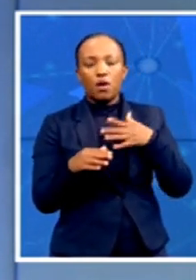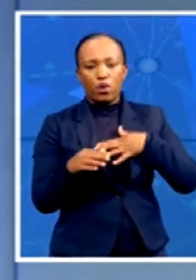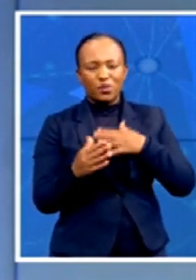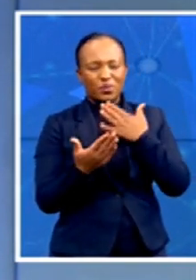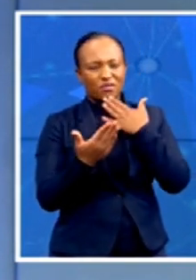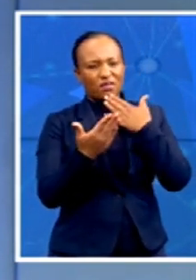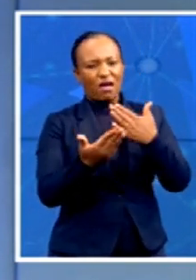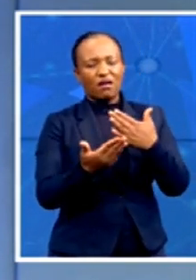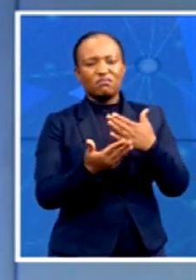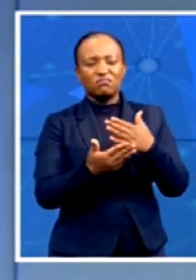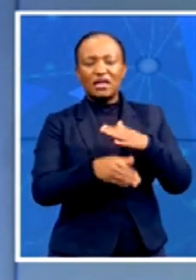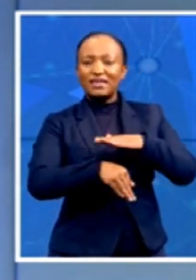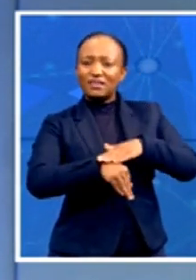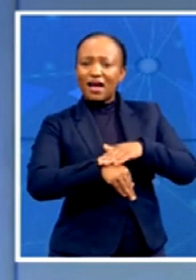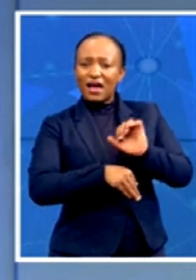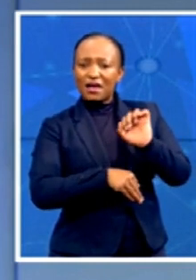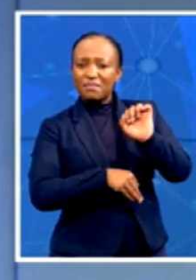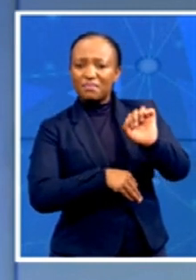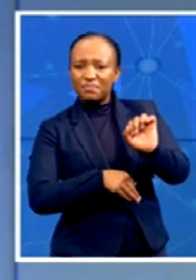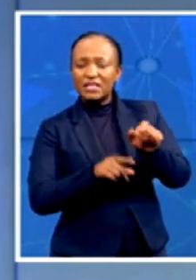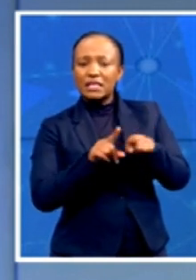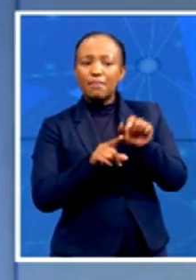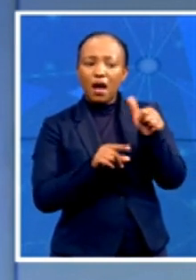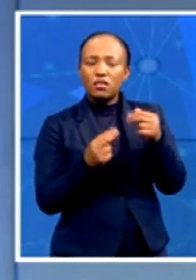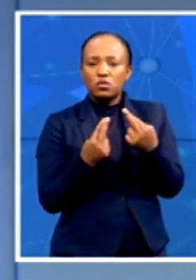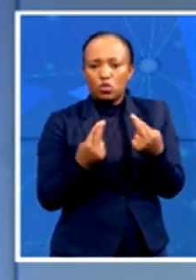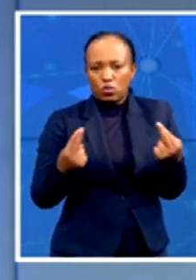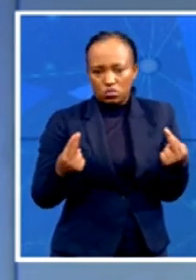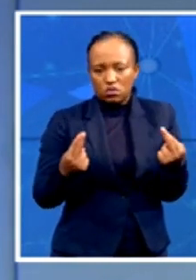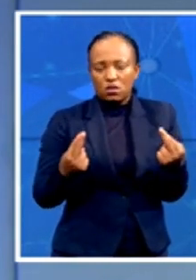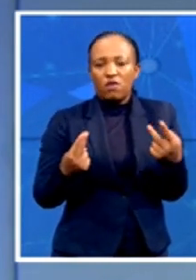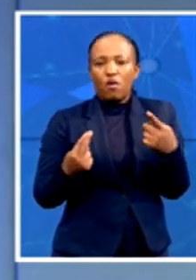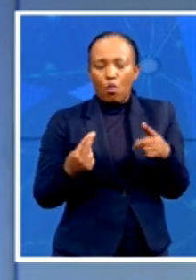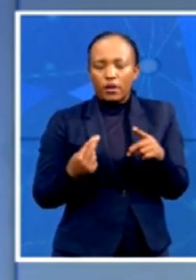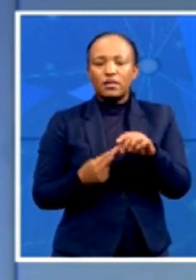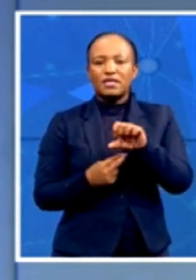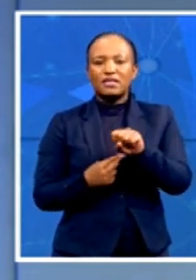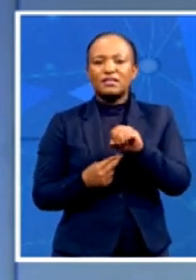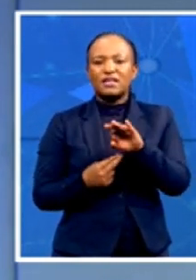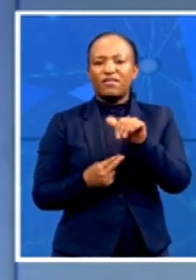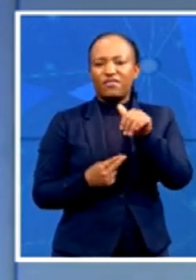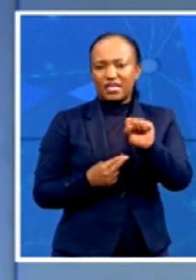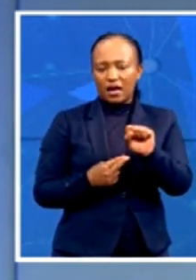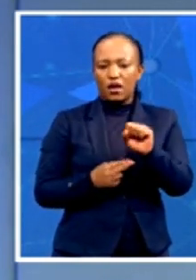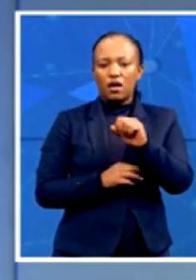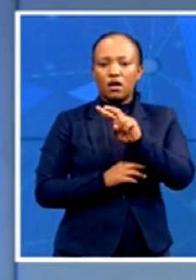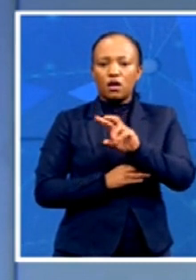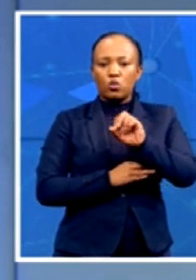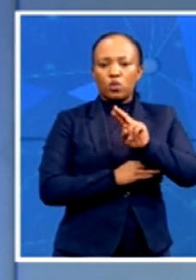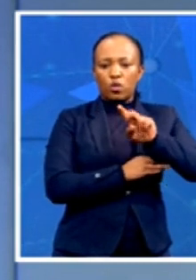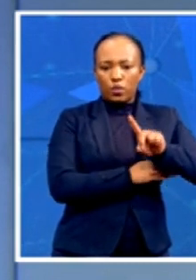the success of SITSA 21. And we look forward to an enduring relationship that